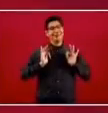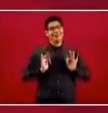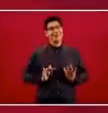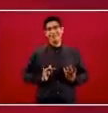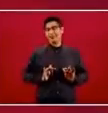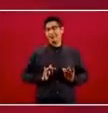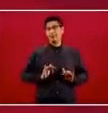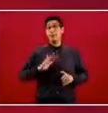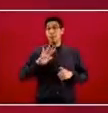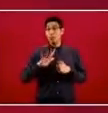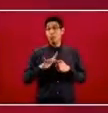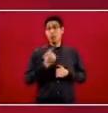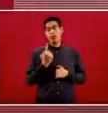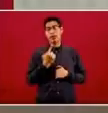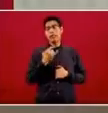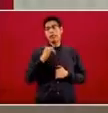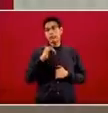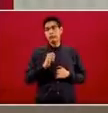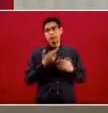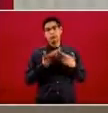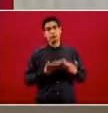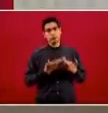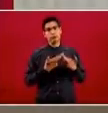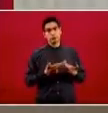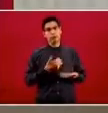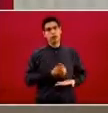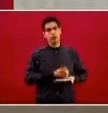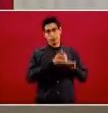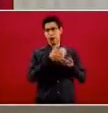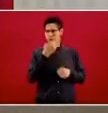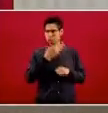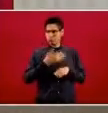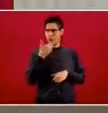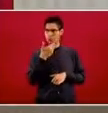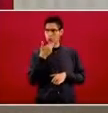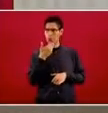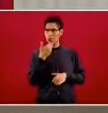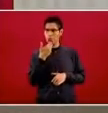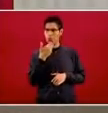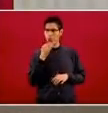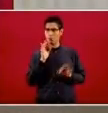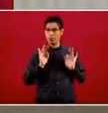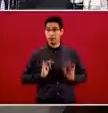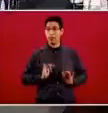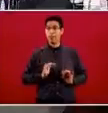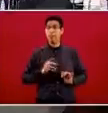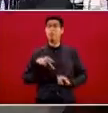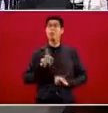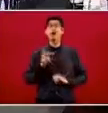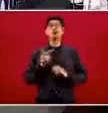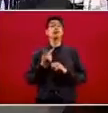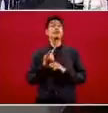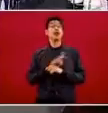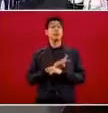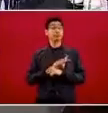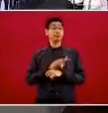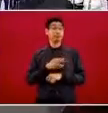has been a breath of fresh air, because we will have an additional amount of ventilators.